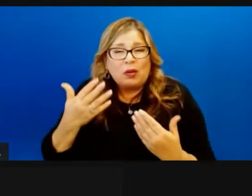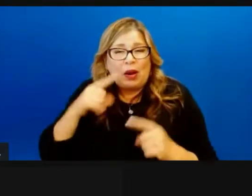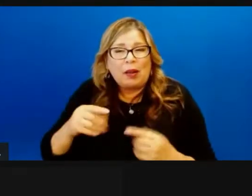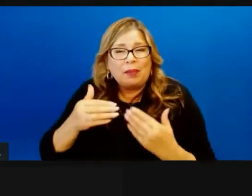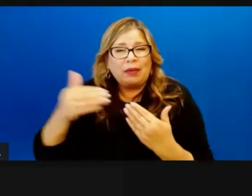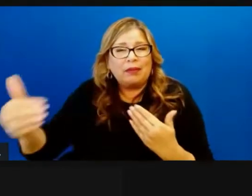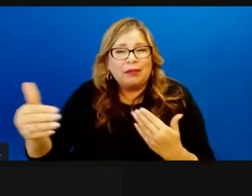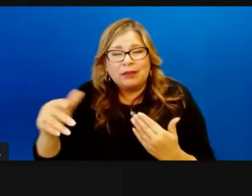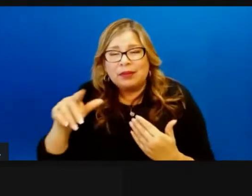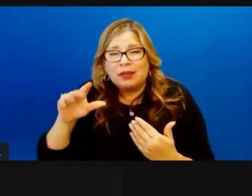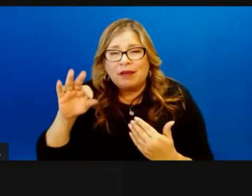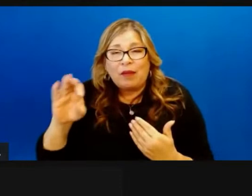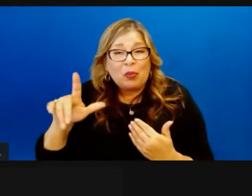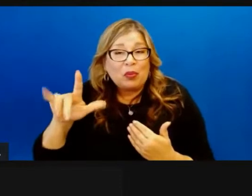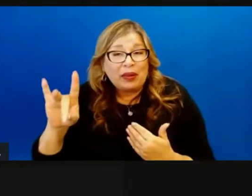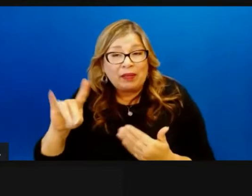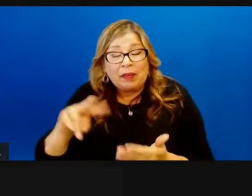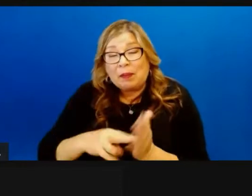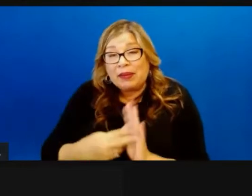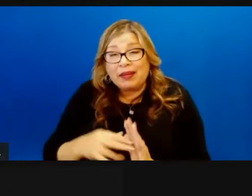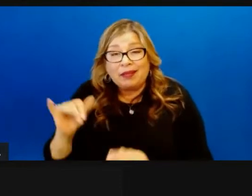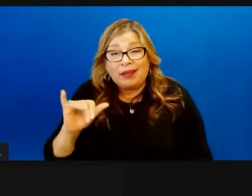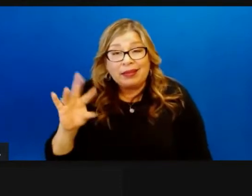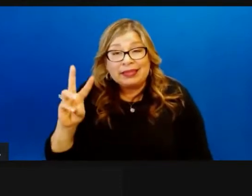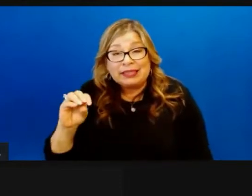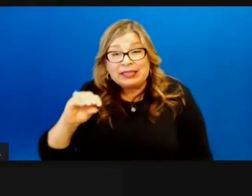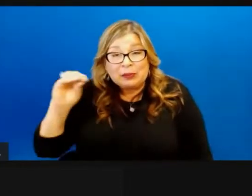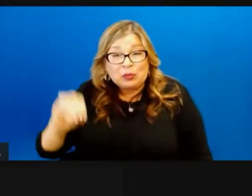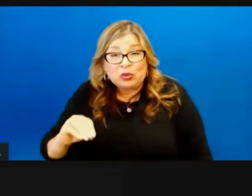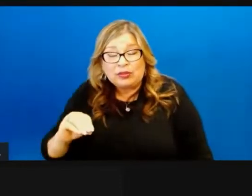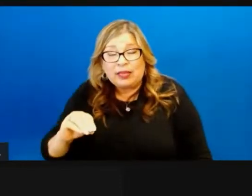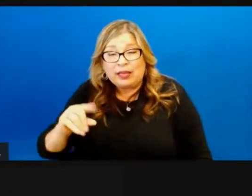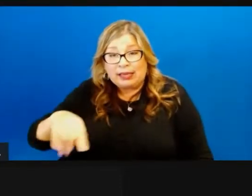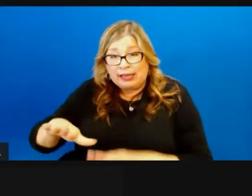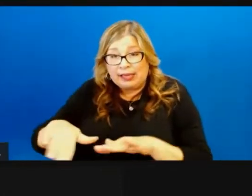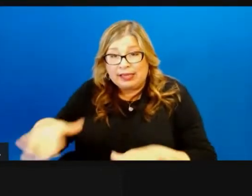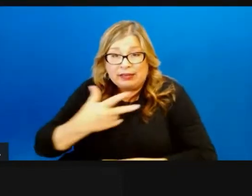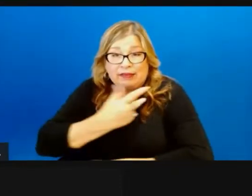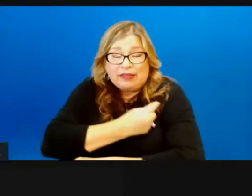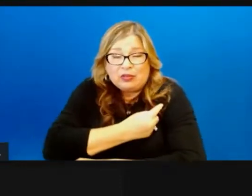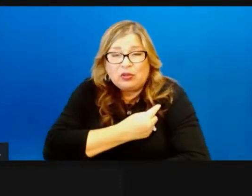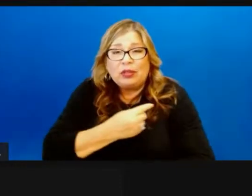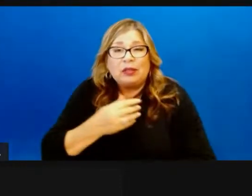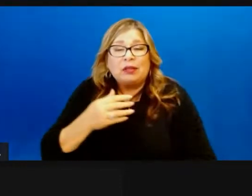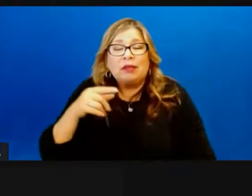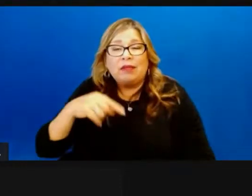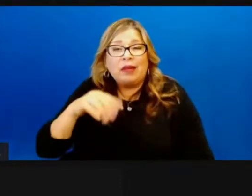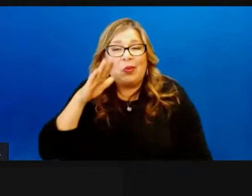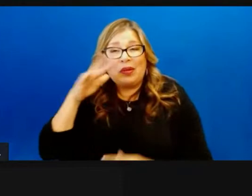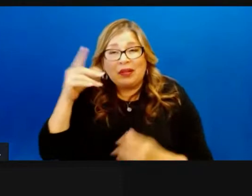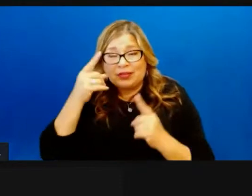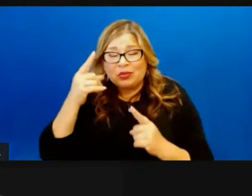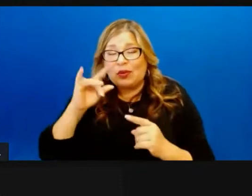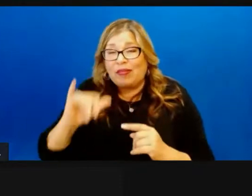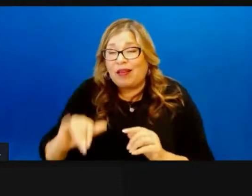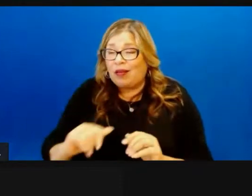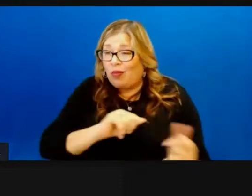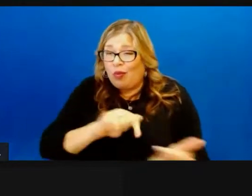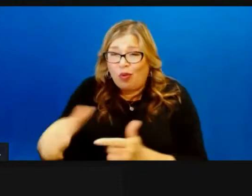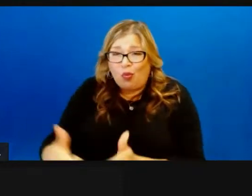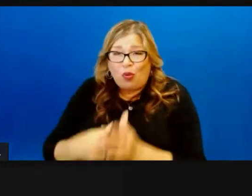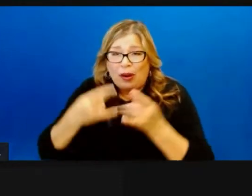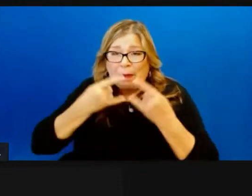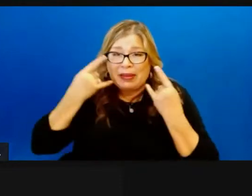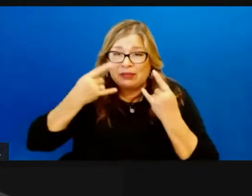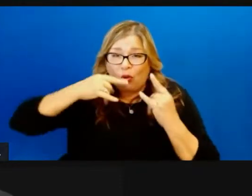rate, before officials seriously start reconsidering the mask mandate in schools? And,